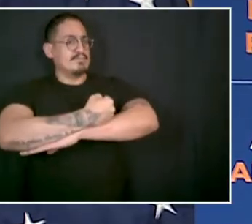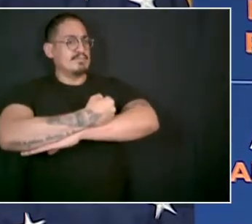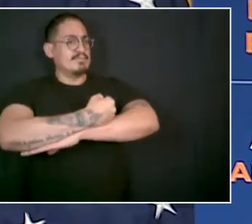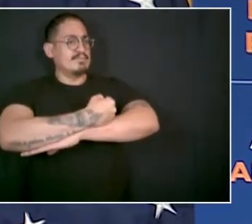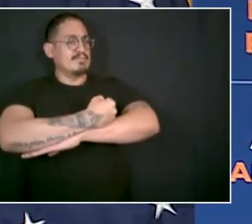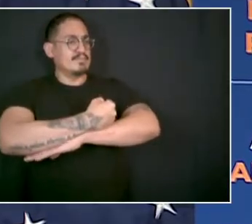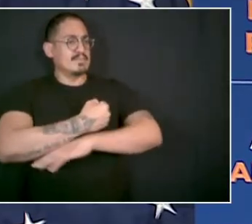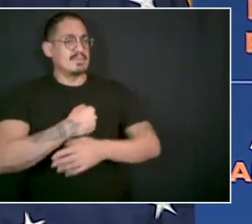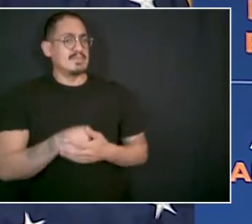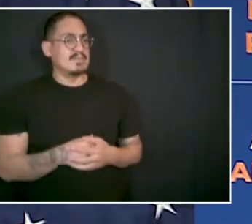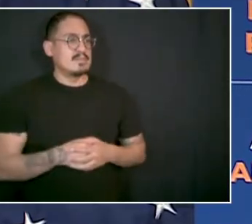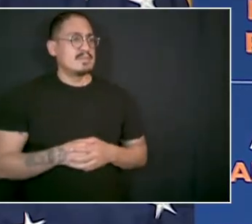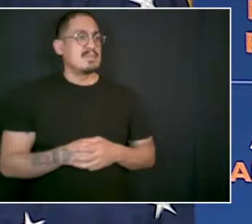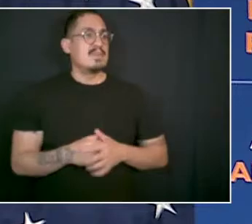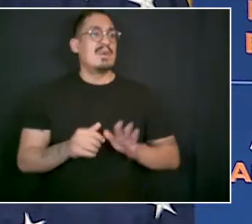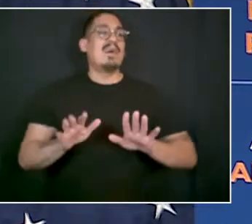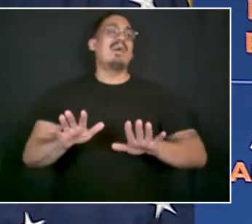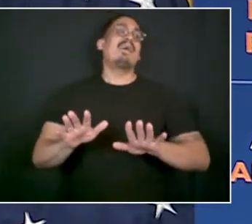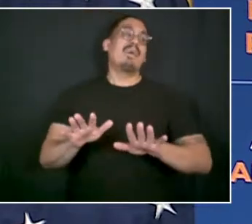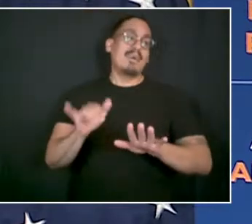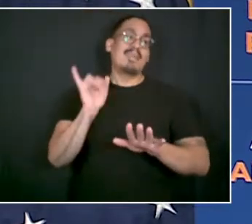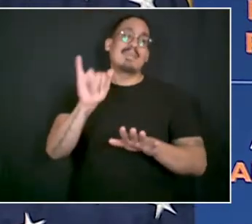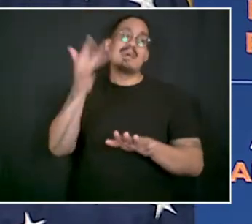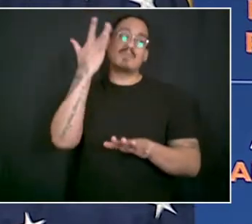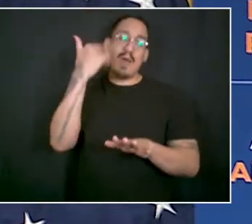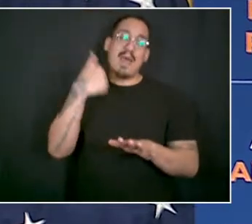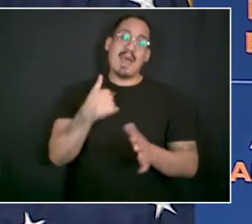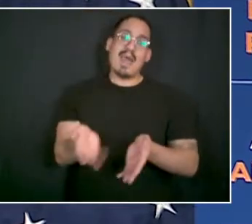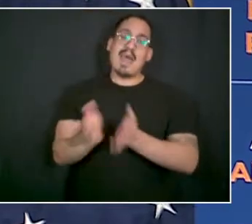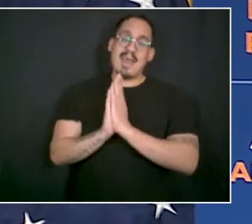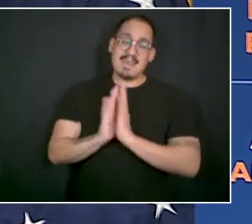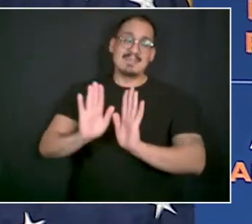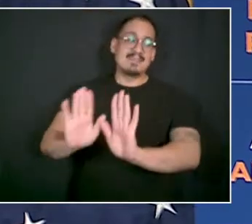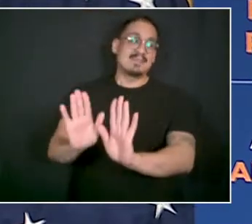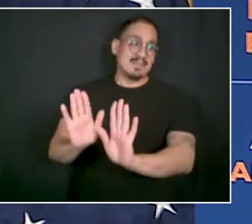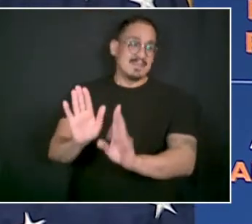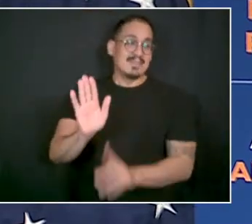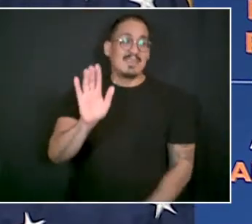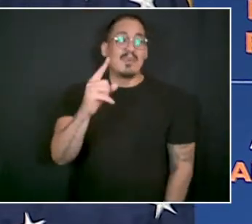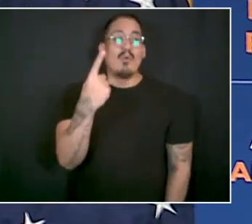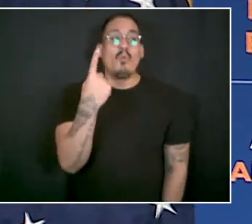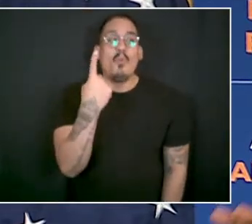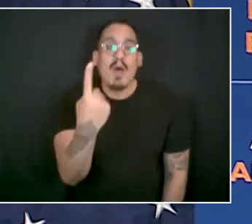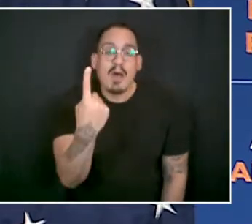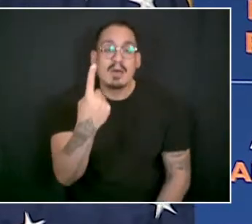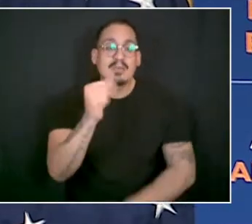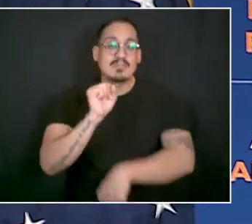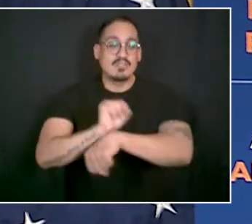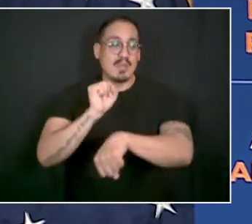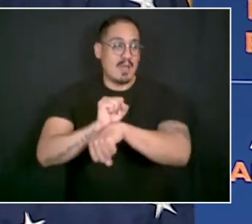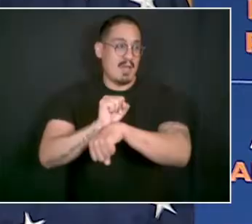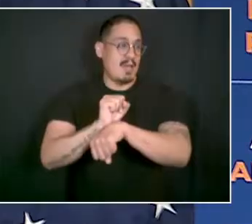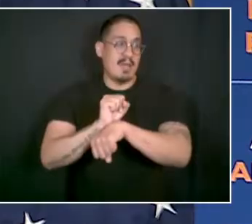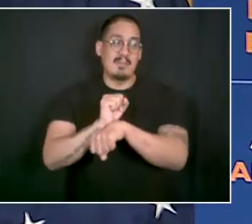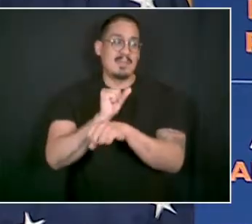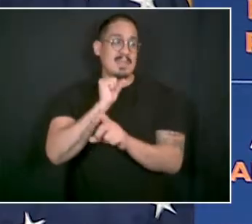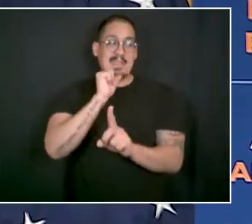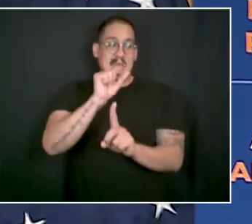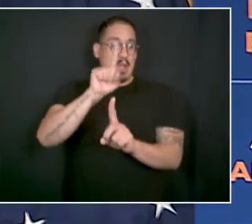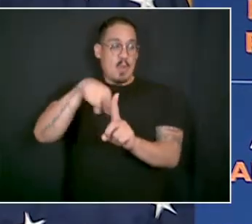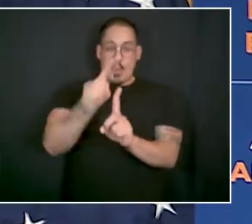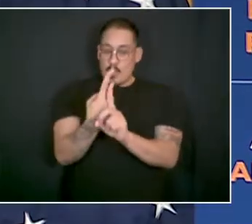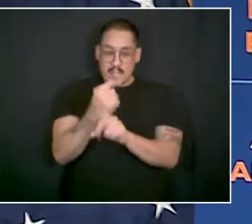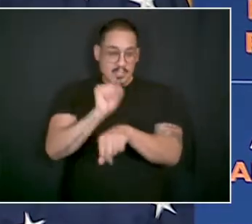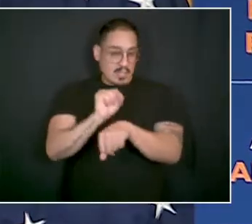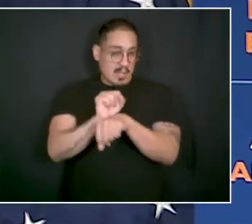tasks, not that's his only task. He's the first deputy mayor. The entire portfolio, from analyzing